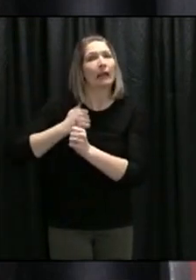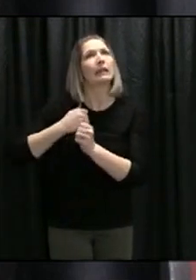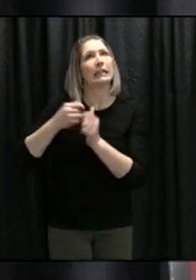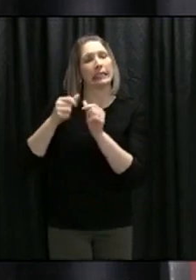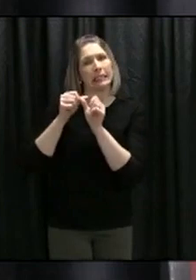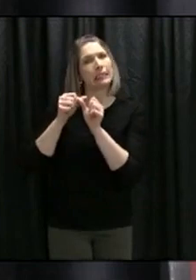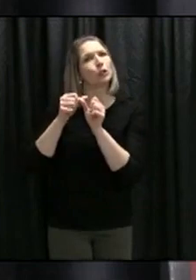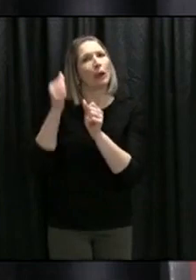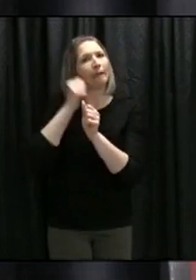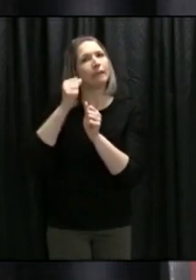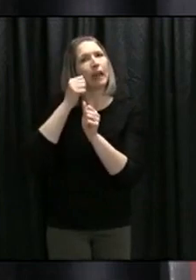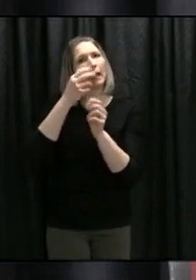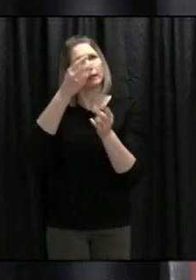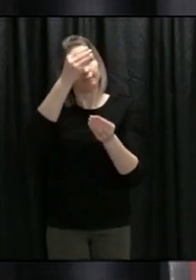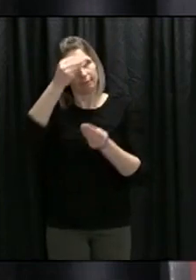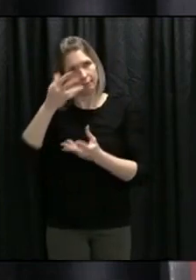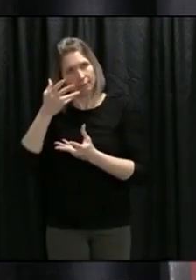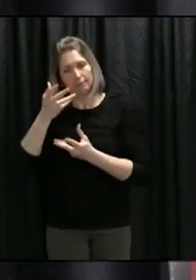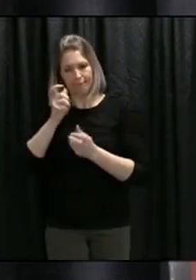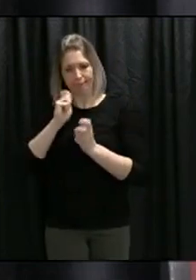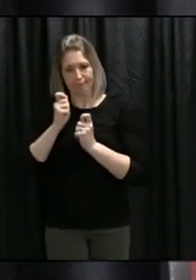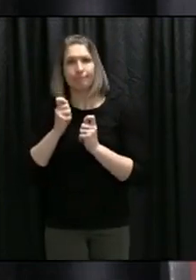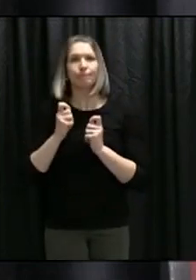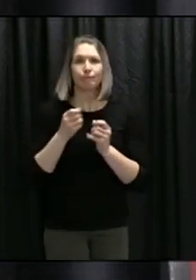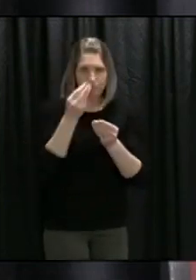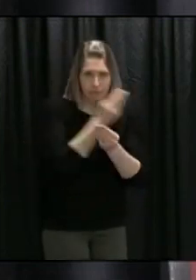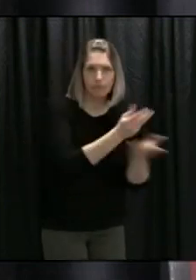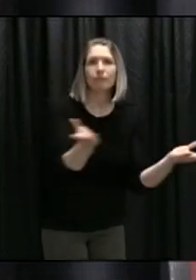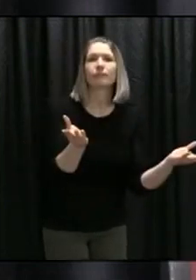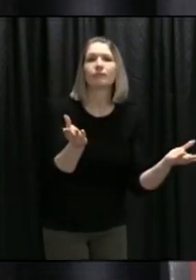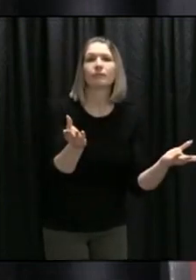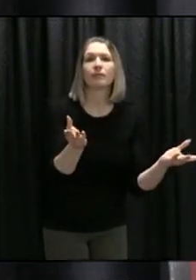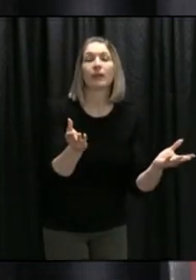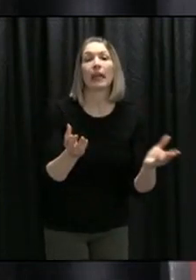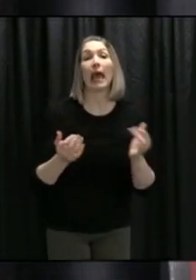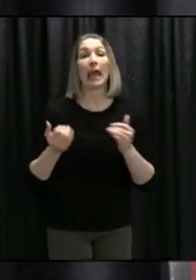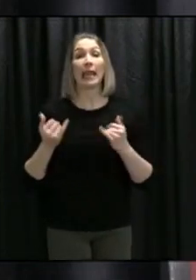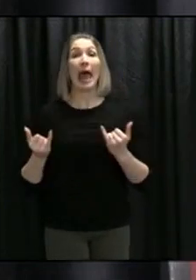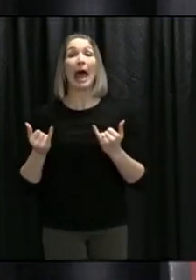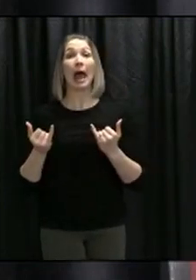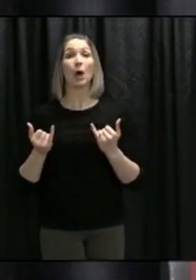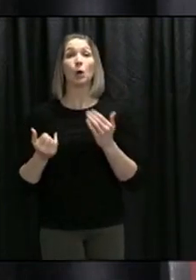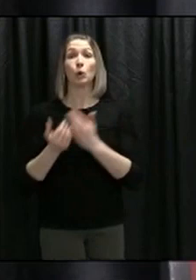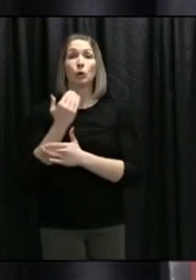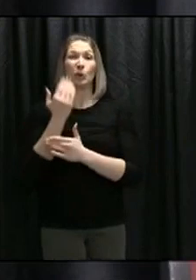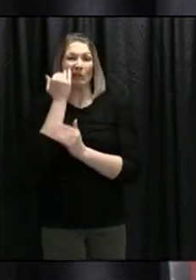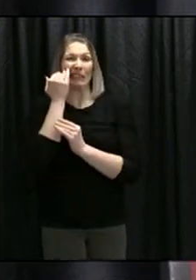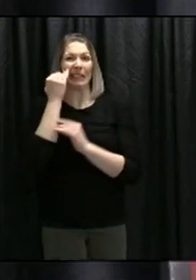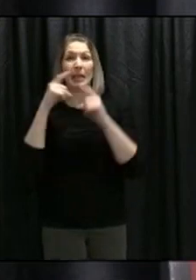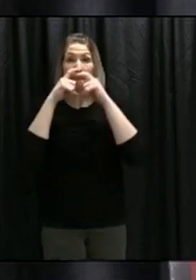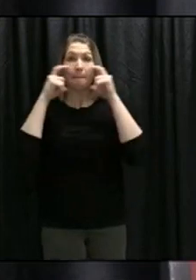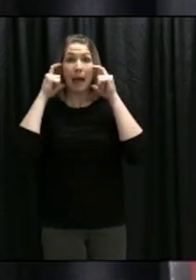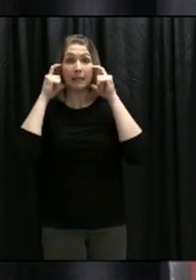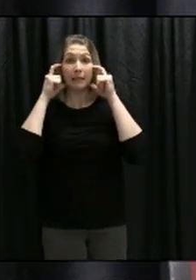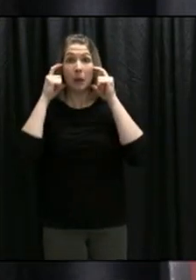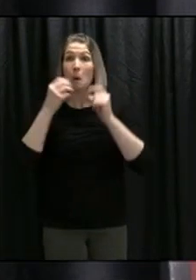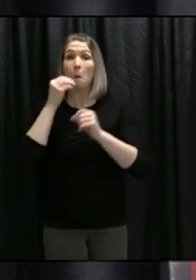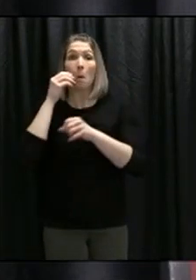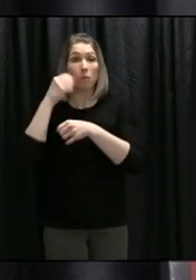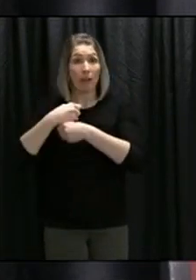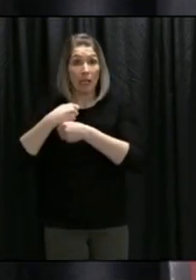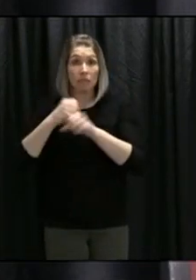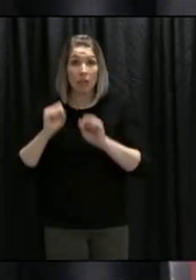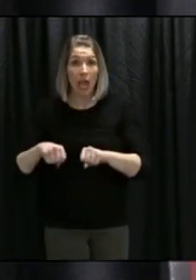world. We've seen now that masks have been recommended for those people who are out in public who are otherwise